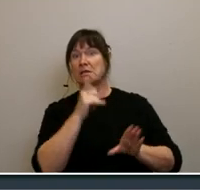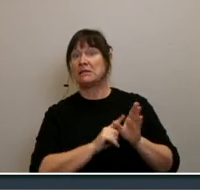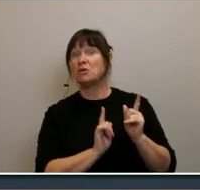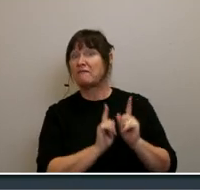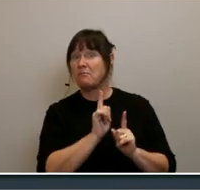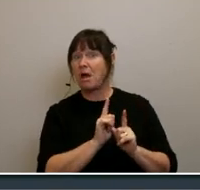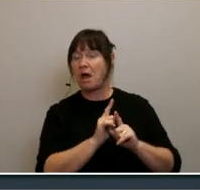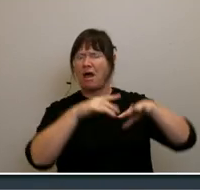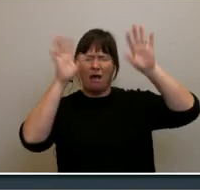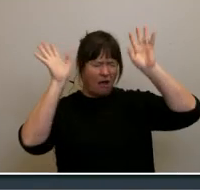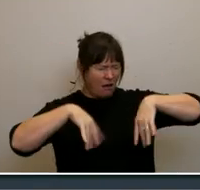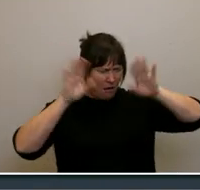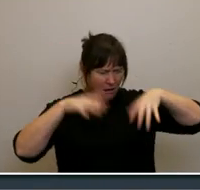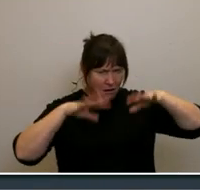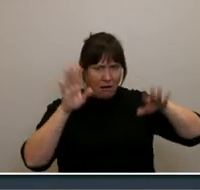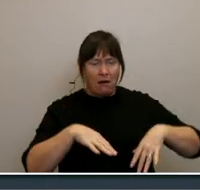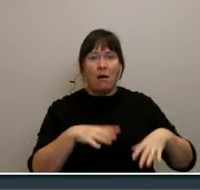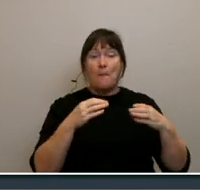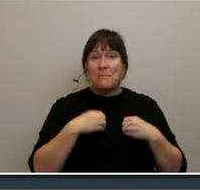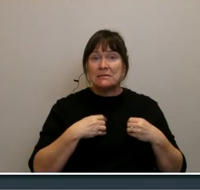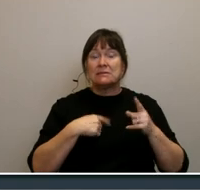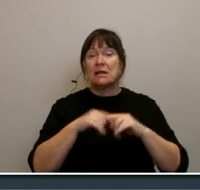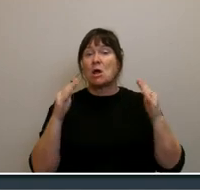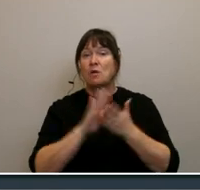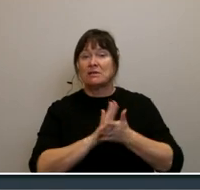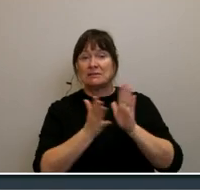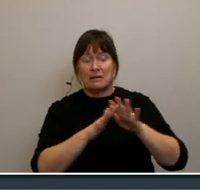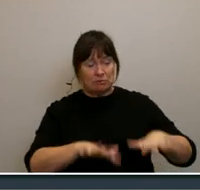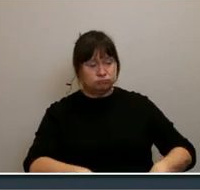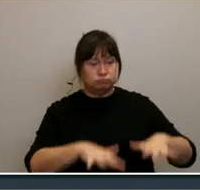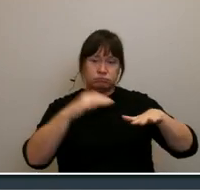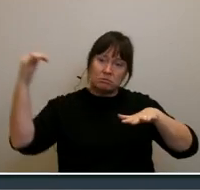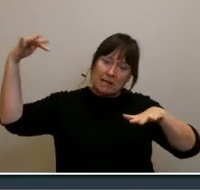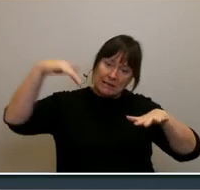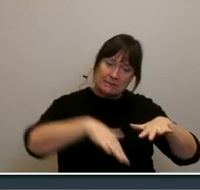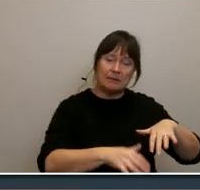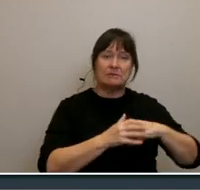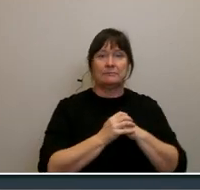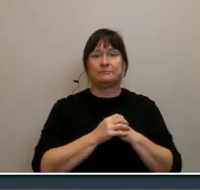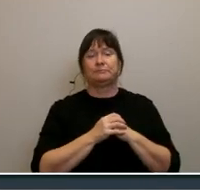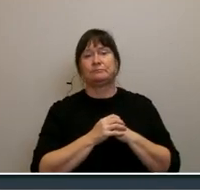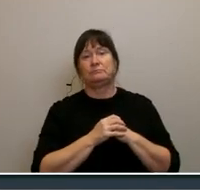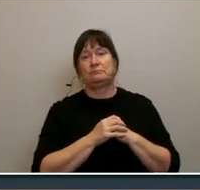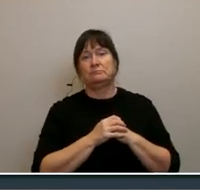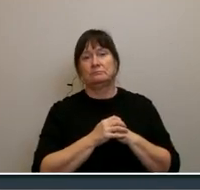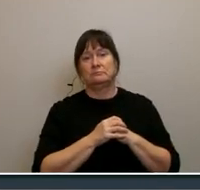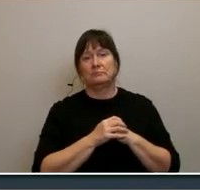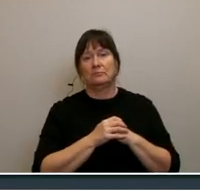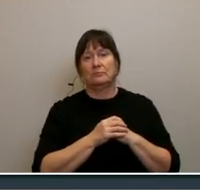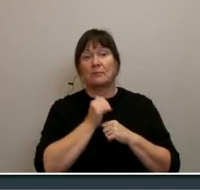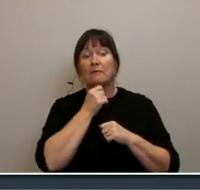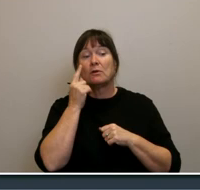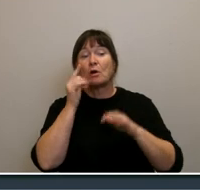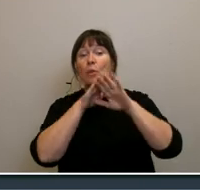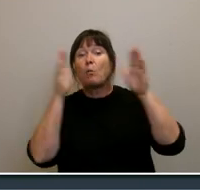year, when businesses and homes, including mine, were damaged by flooding and landslips. In the context of what is already happening around the